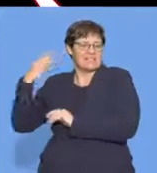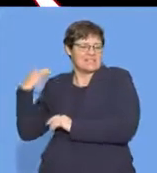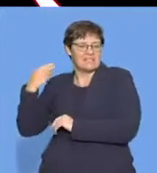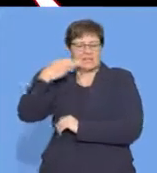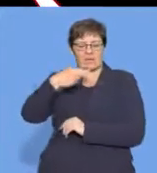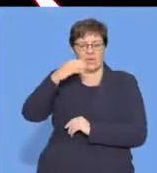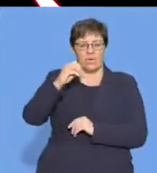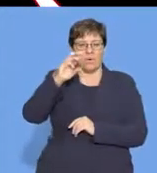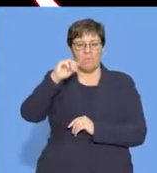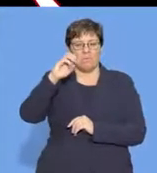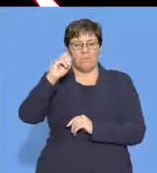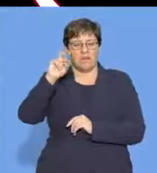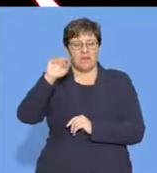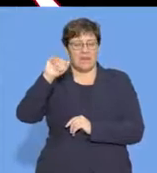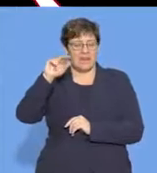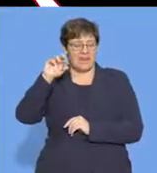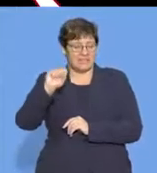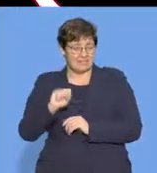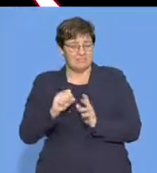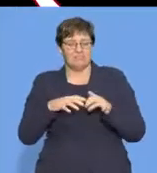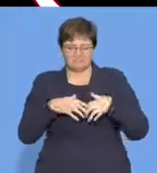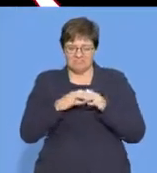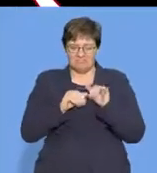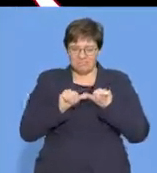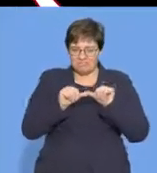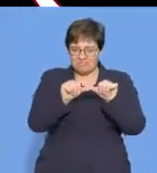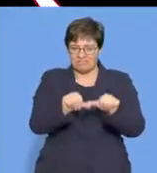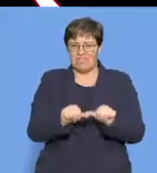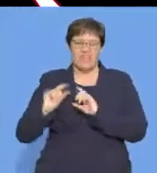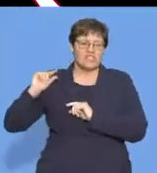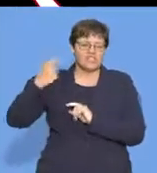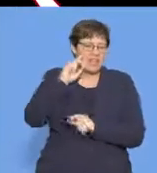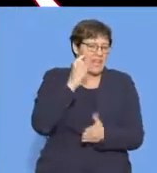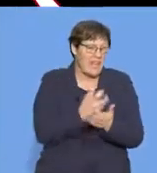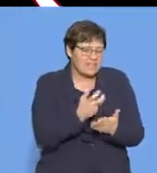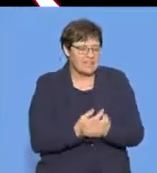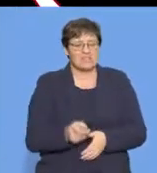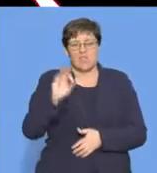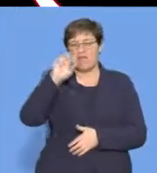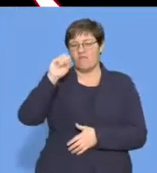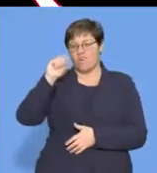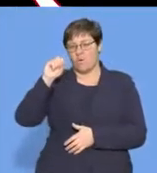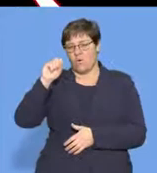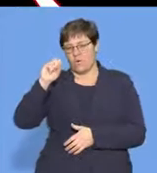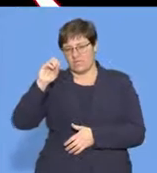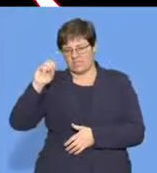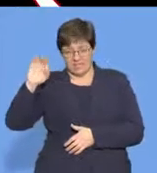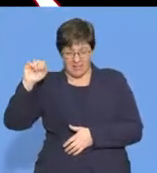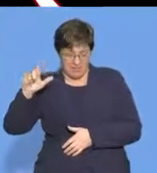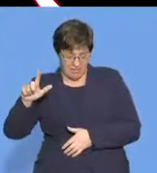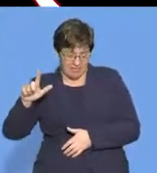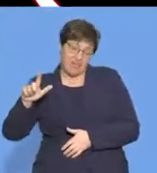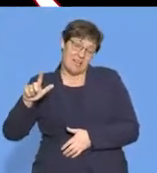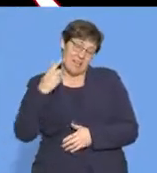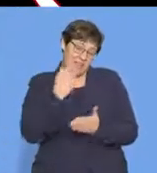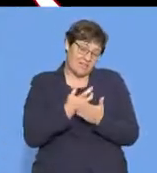look at how they evolved. We looked at genetic evidence. We looked at fossil evidence. We looked at cultural evidence. We looked